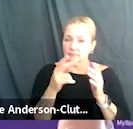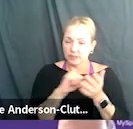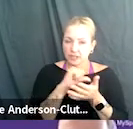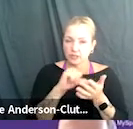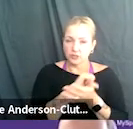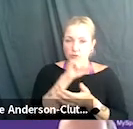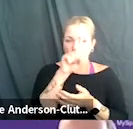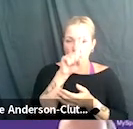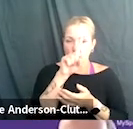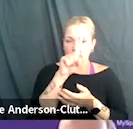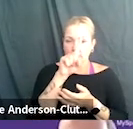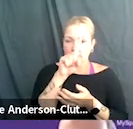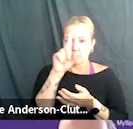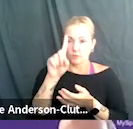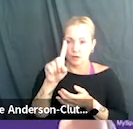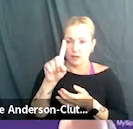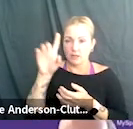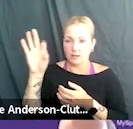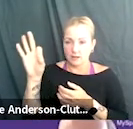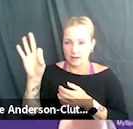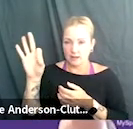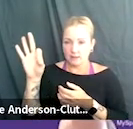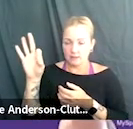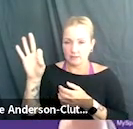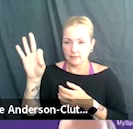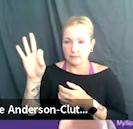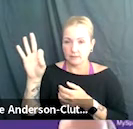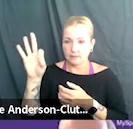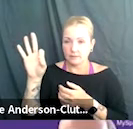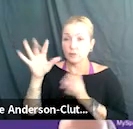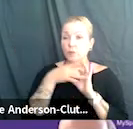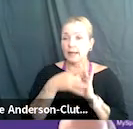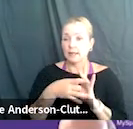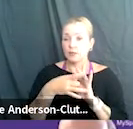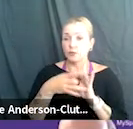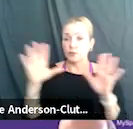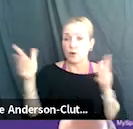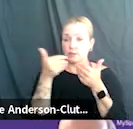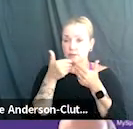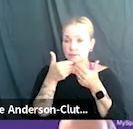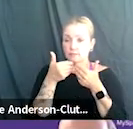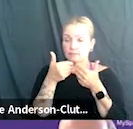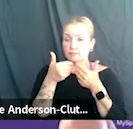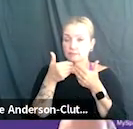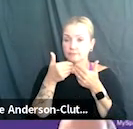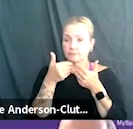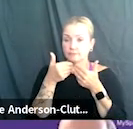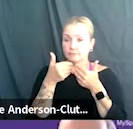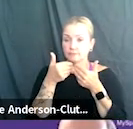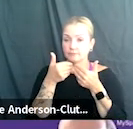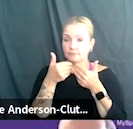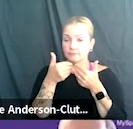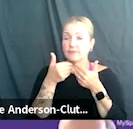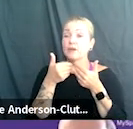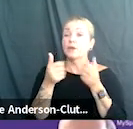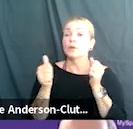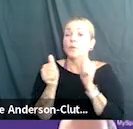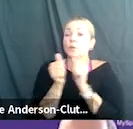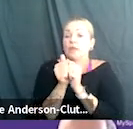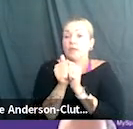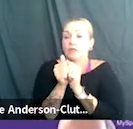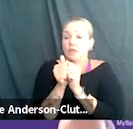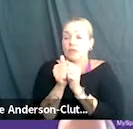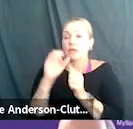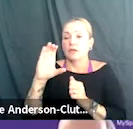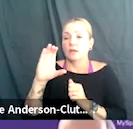we go there, and this is though the specifier that they have around catatonia is for any mental disorder. So it's not specifically to autism, it's whether it's